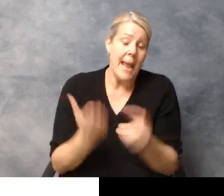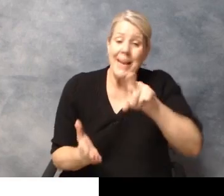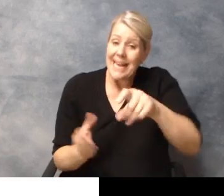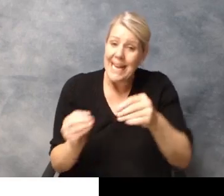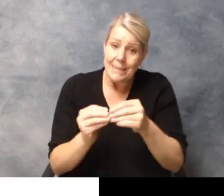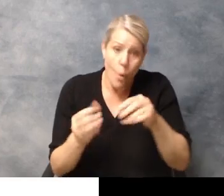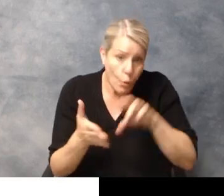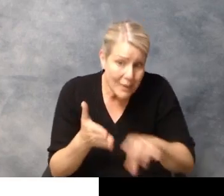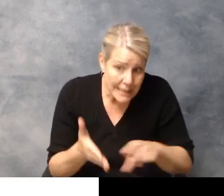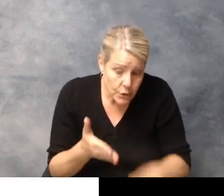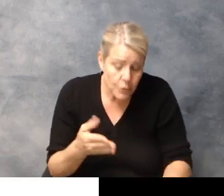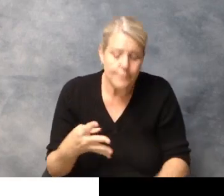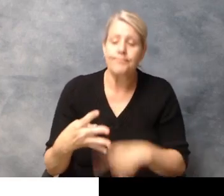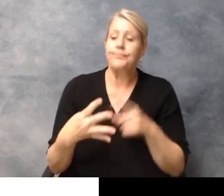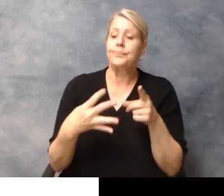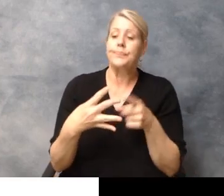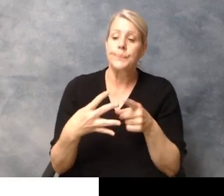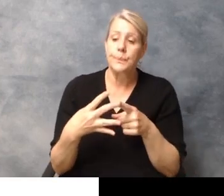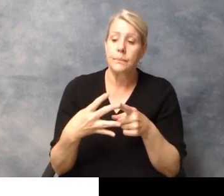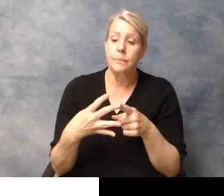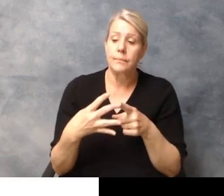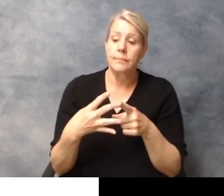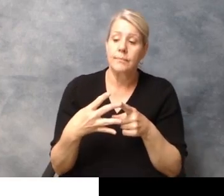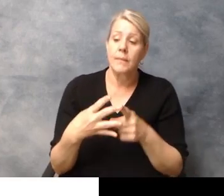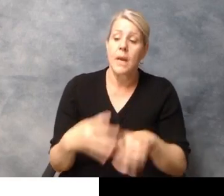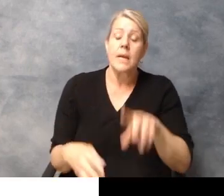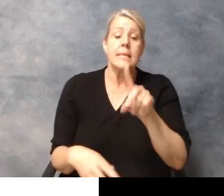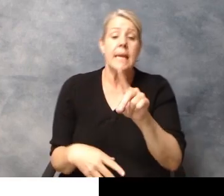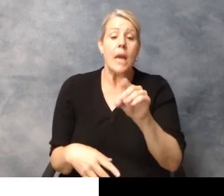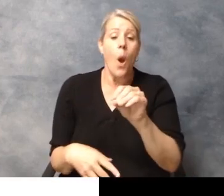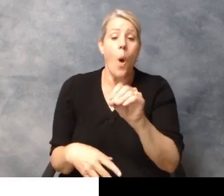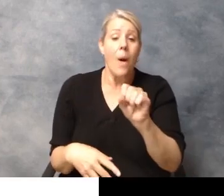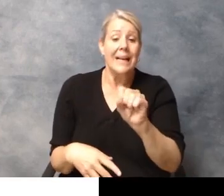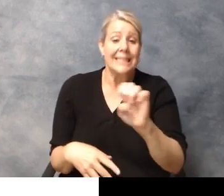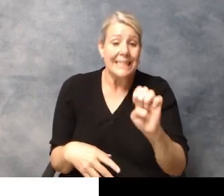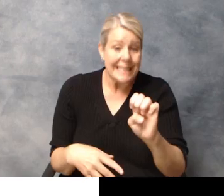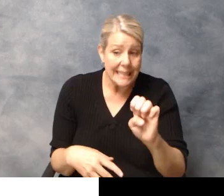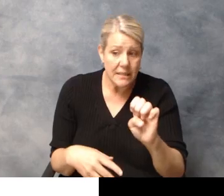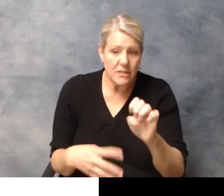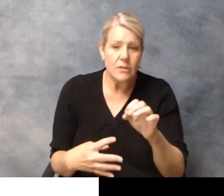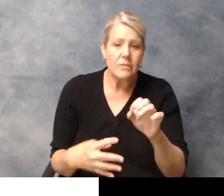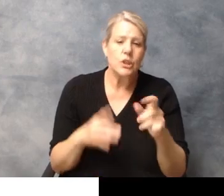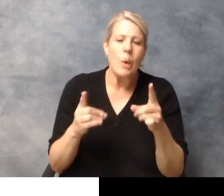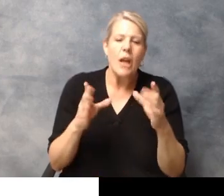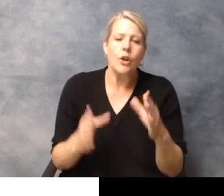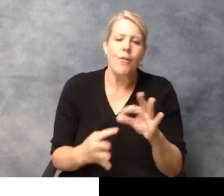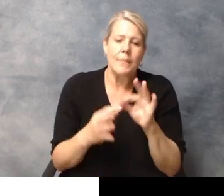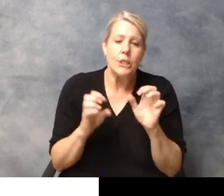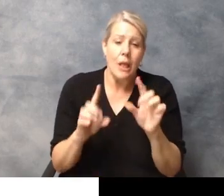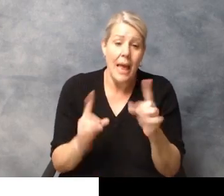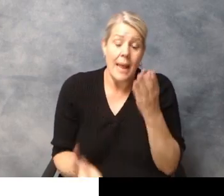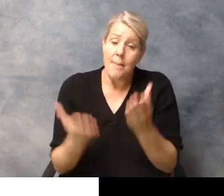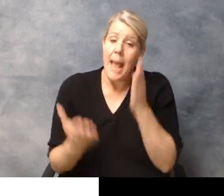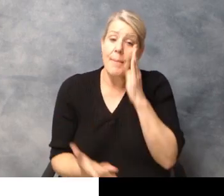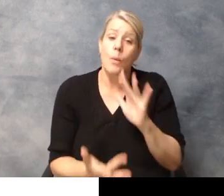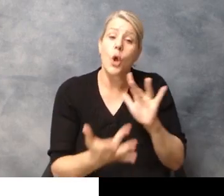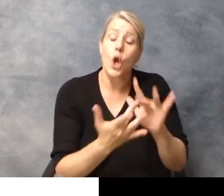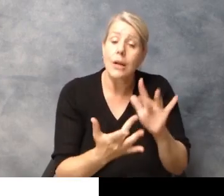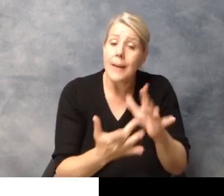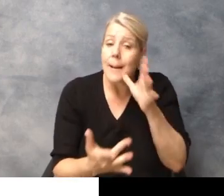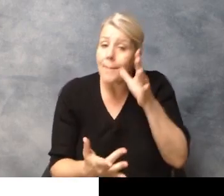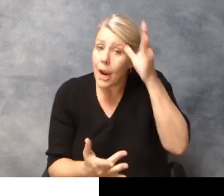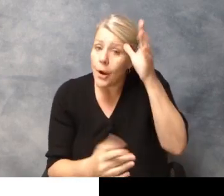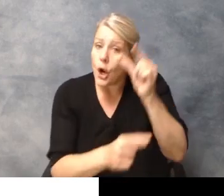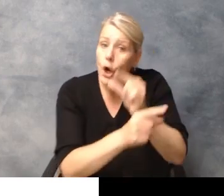researched. The Director of Special Ed, or the DOS, may contact the parent or guardian or other member in order